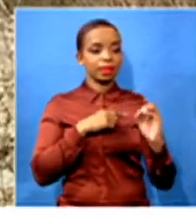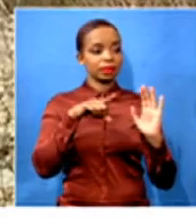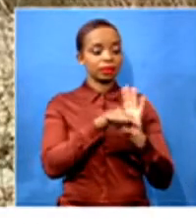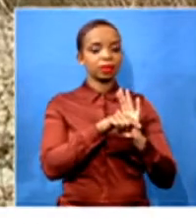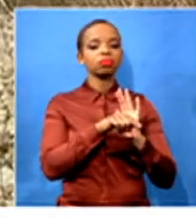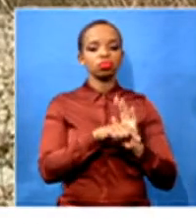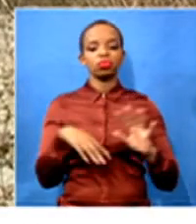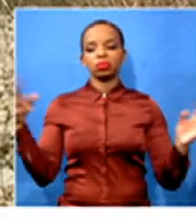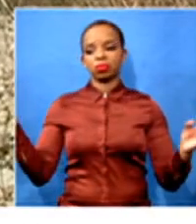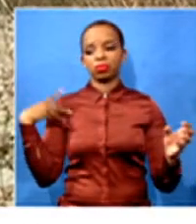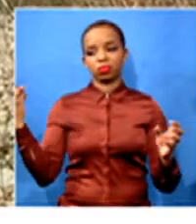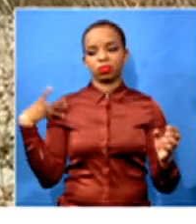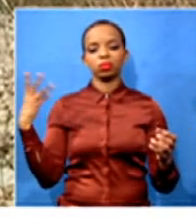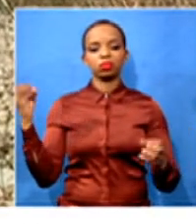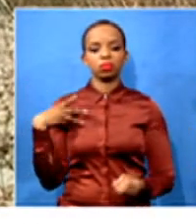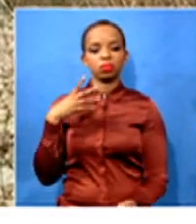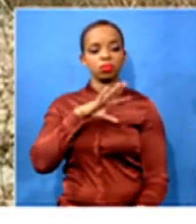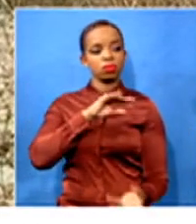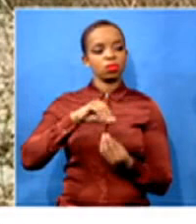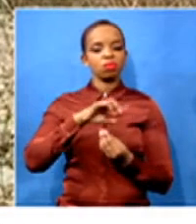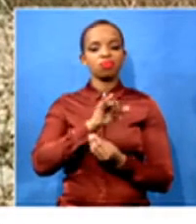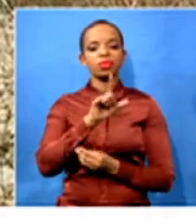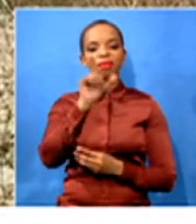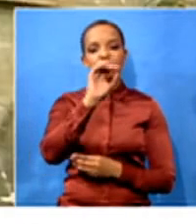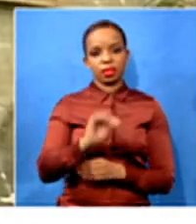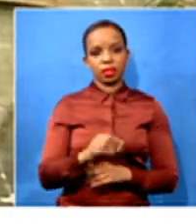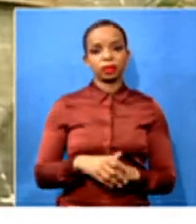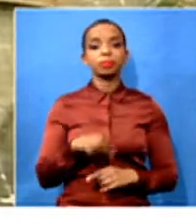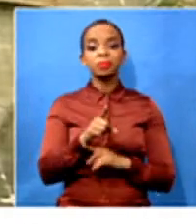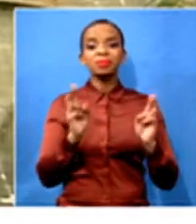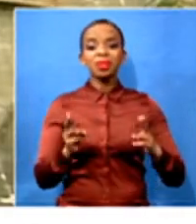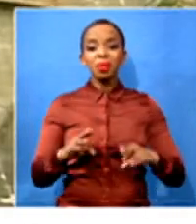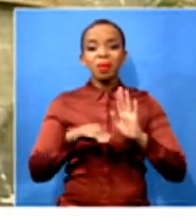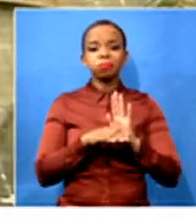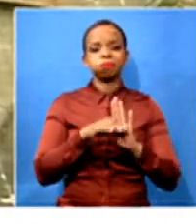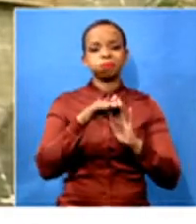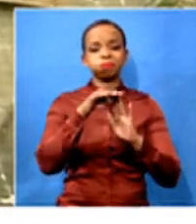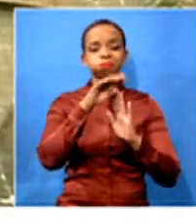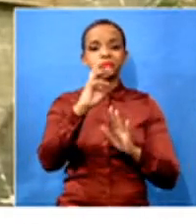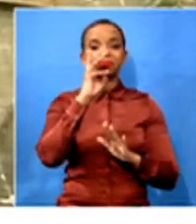side. A drought is usually followed by a flood. So perhaps the dam will